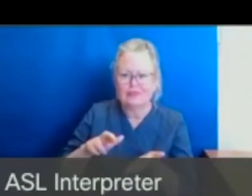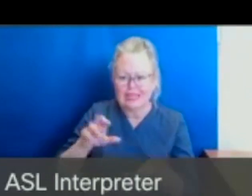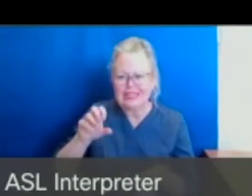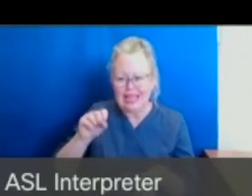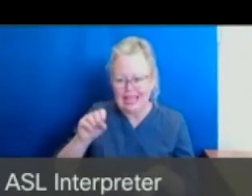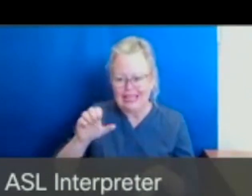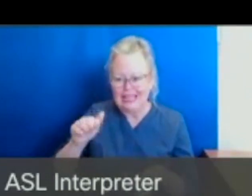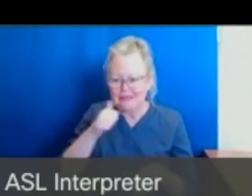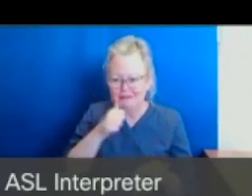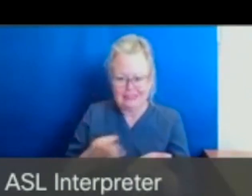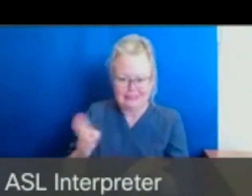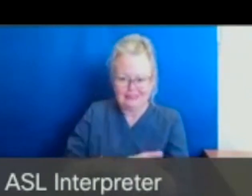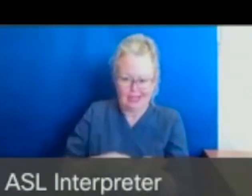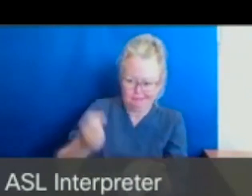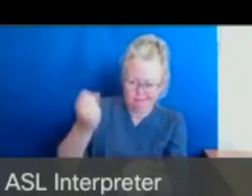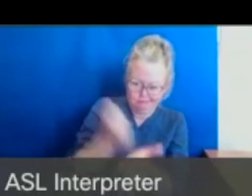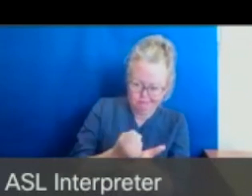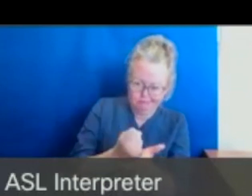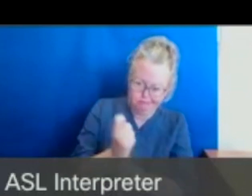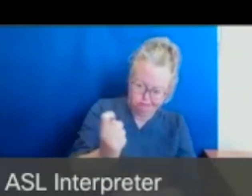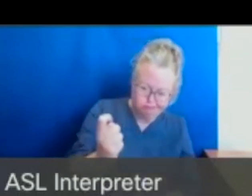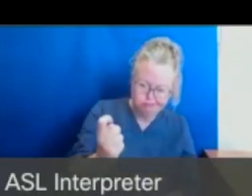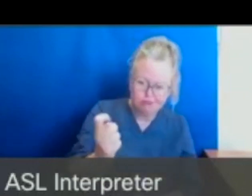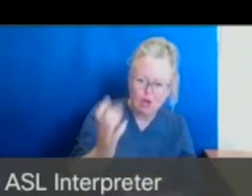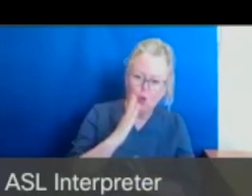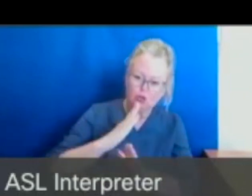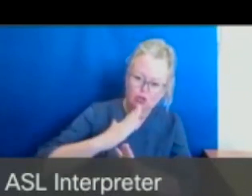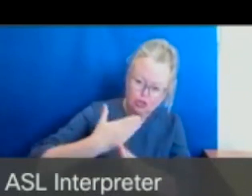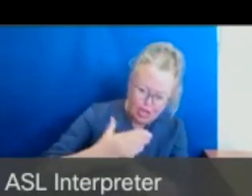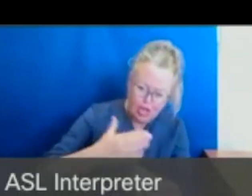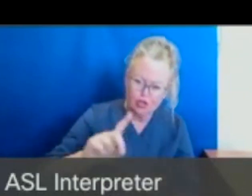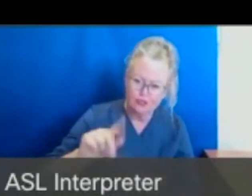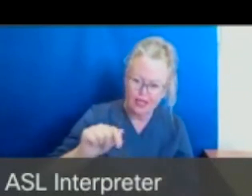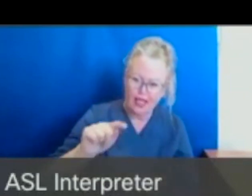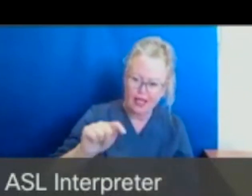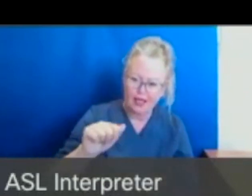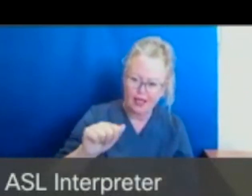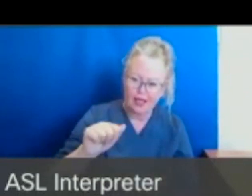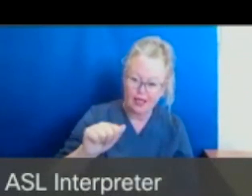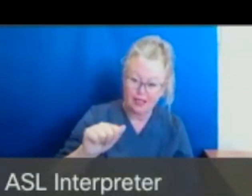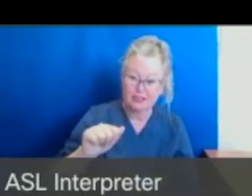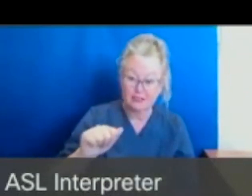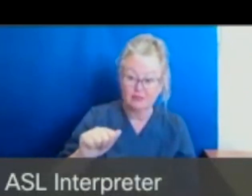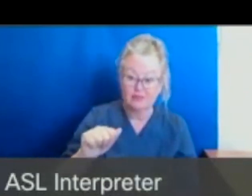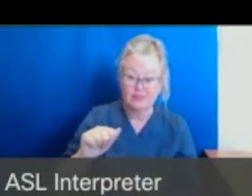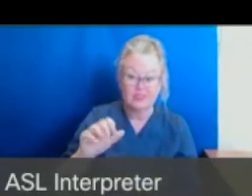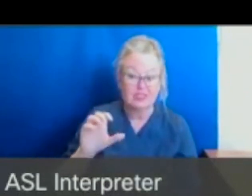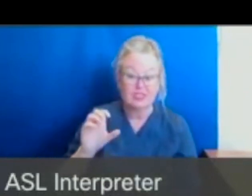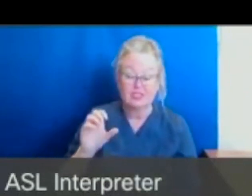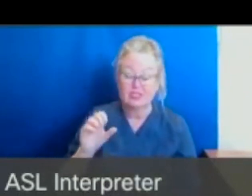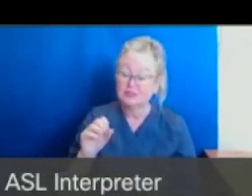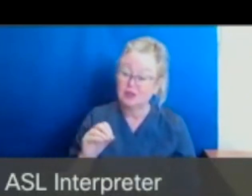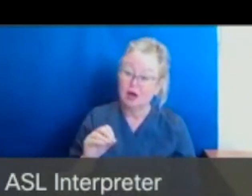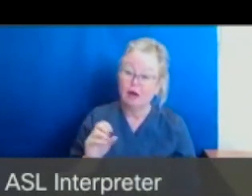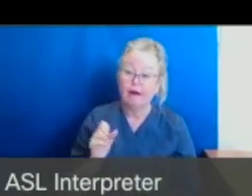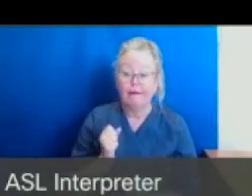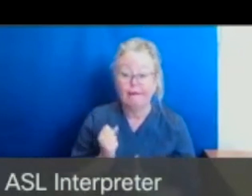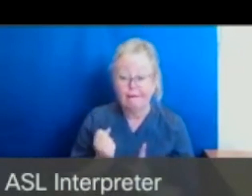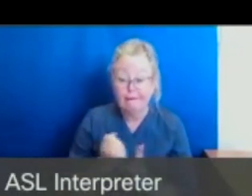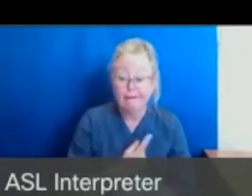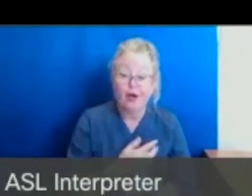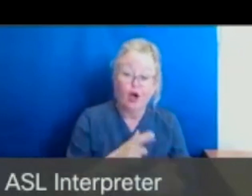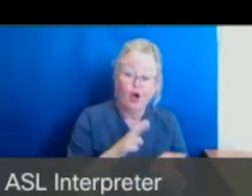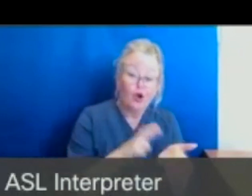support this project and we're going to give the data to use it. So this is not an application where a researcher writes it and